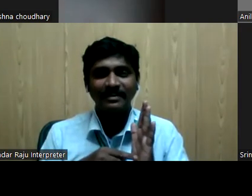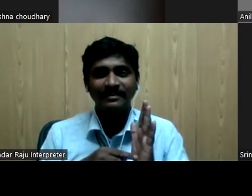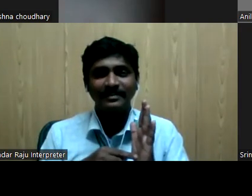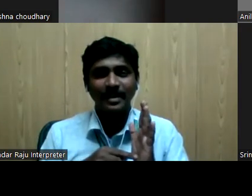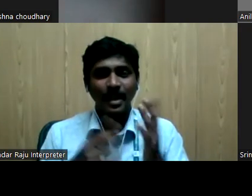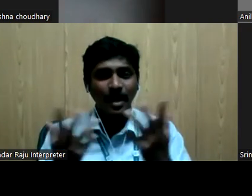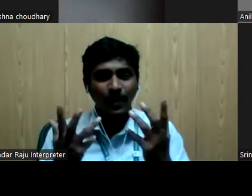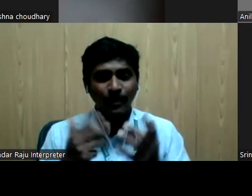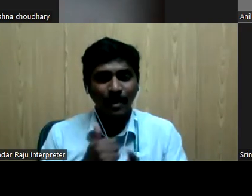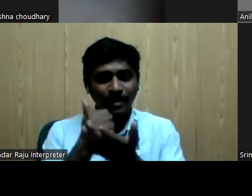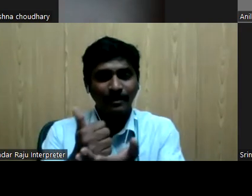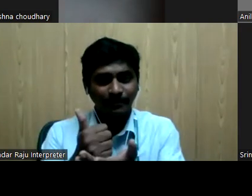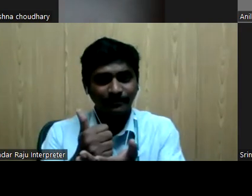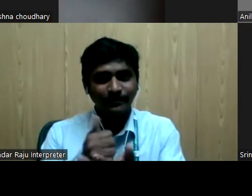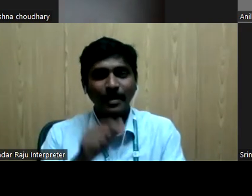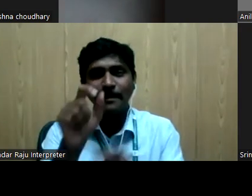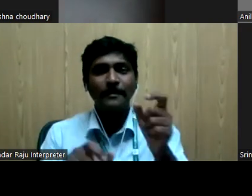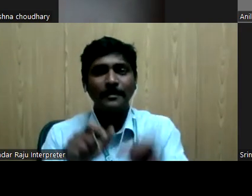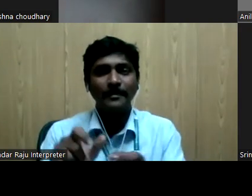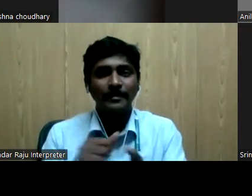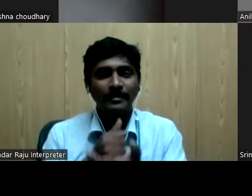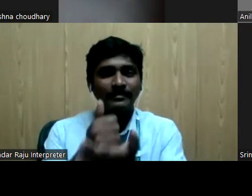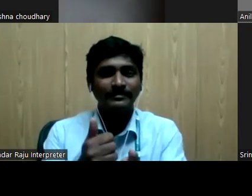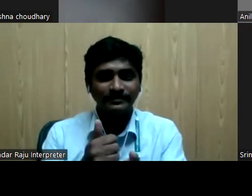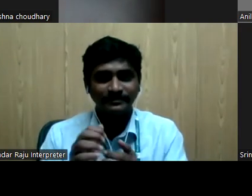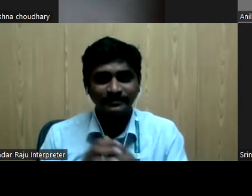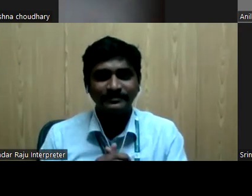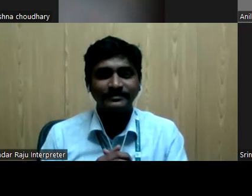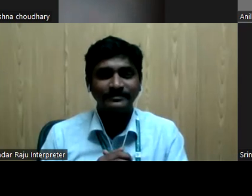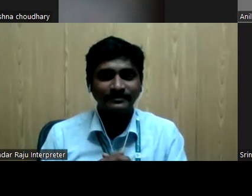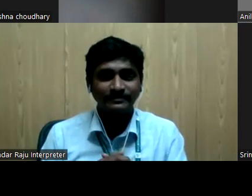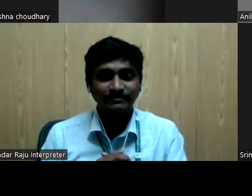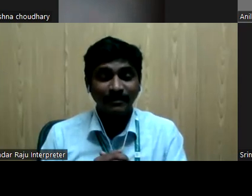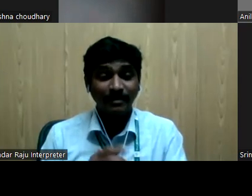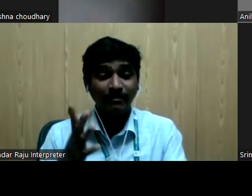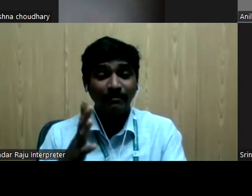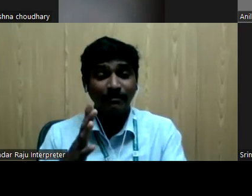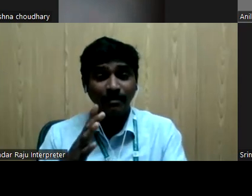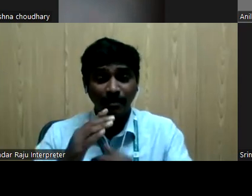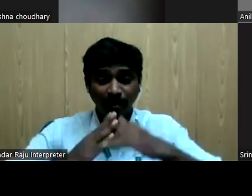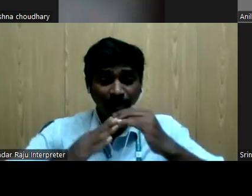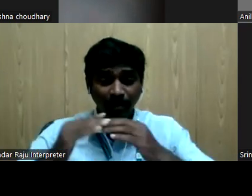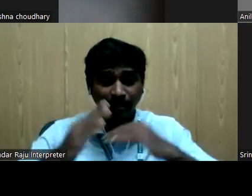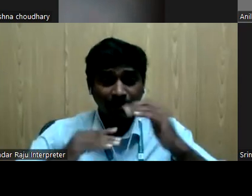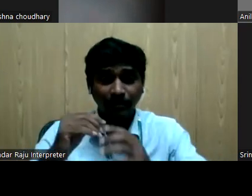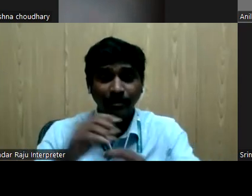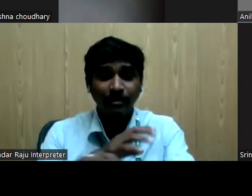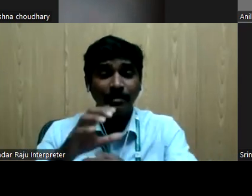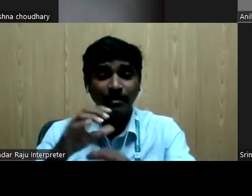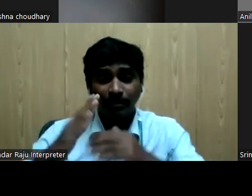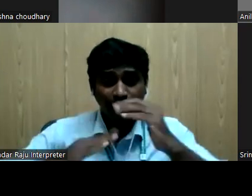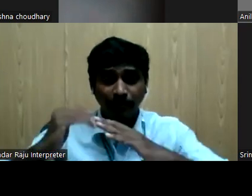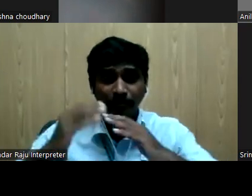can we help family caregivers to provide home-based interventions. So capacity building is very, very, very important.